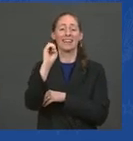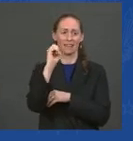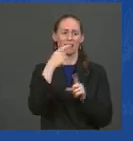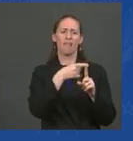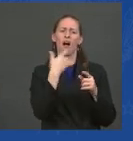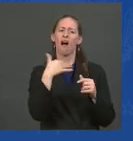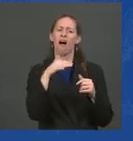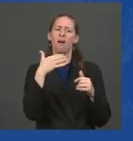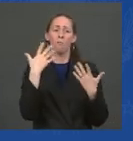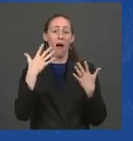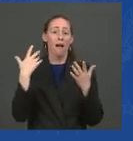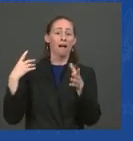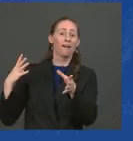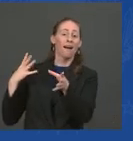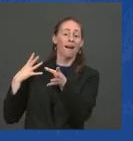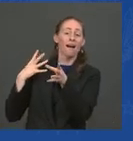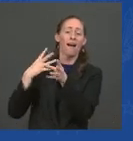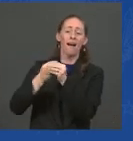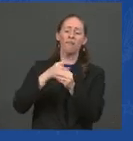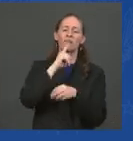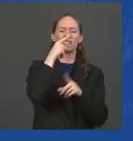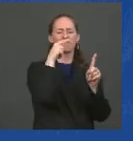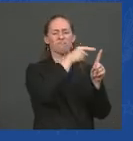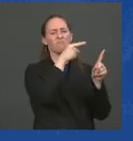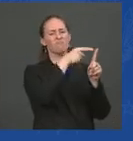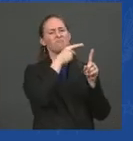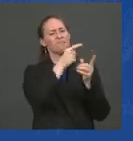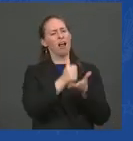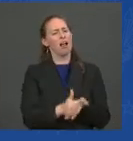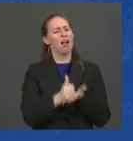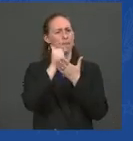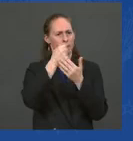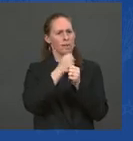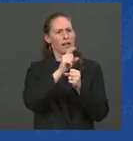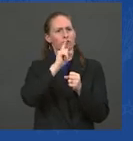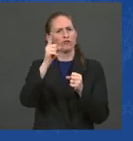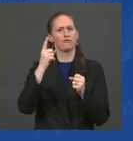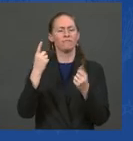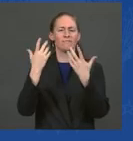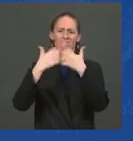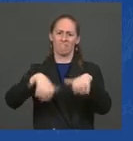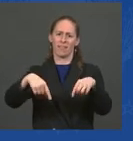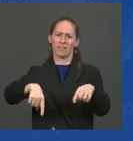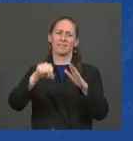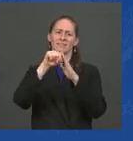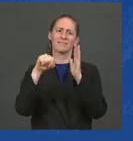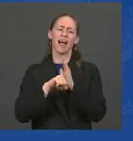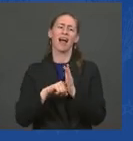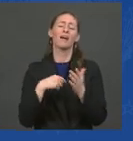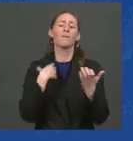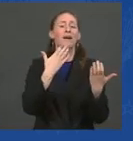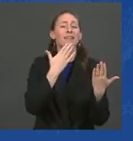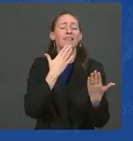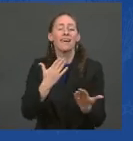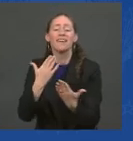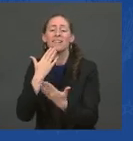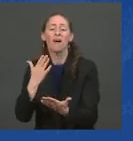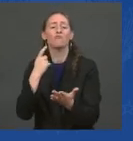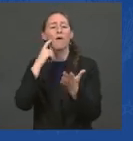over the years to make us successful on behalf of the people of this state. So to my staff, I thank all of them as well, the Dodd